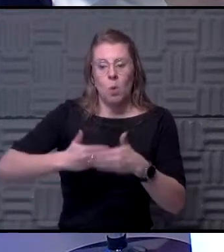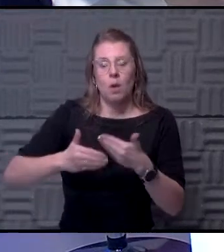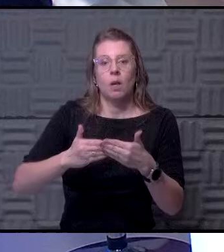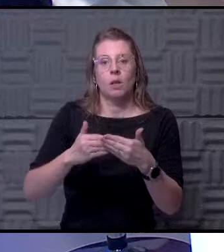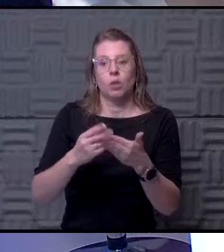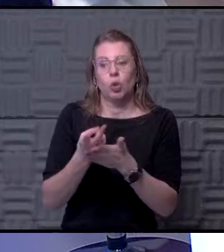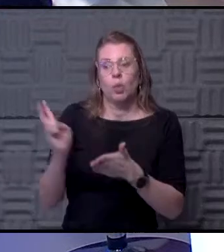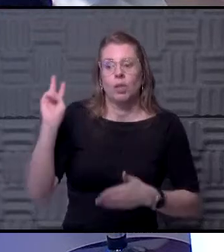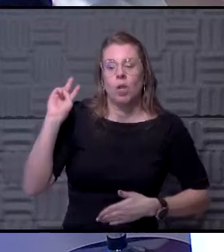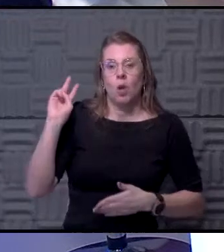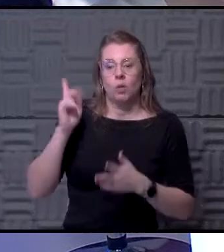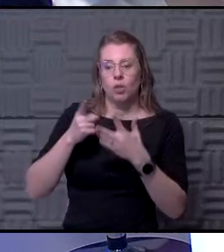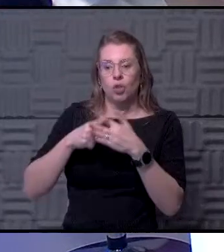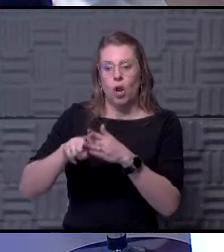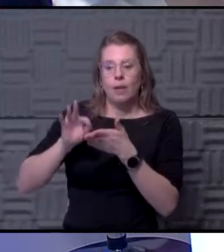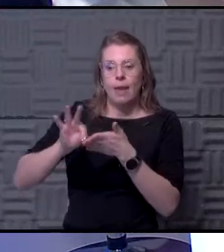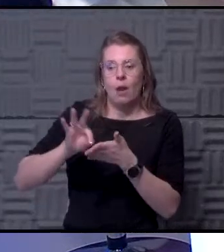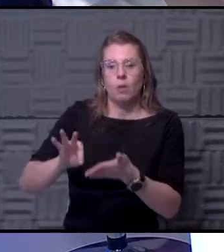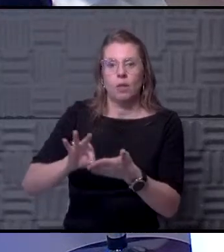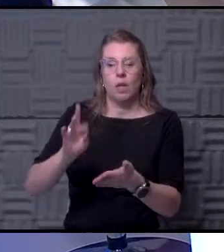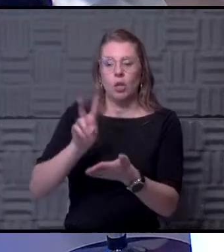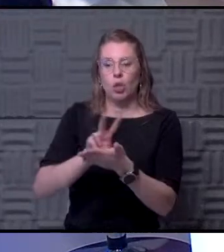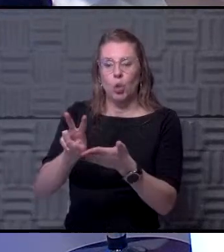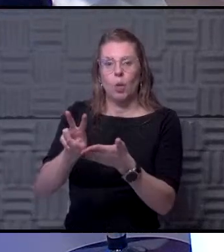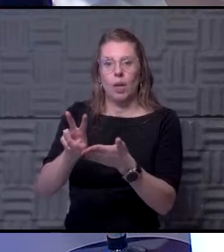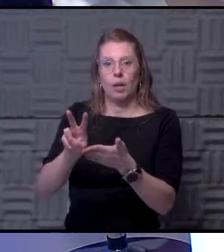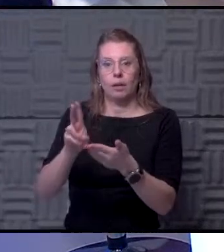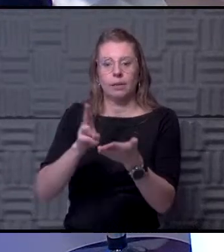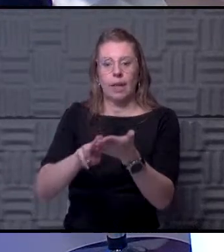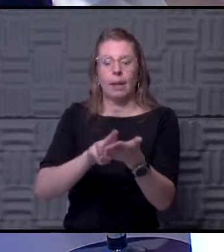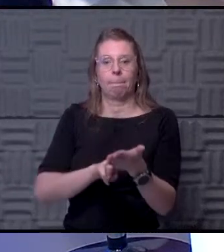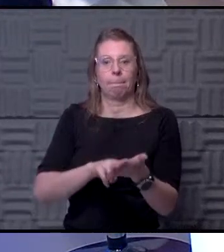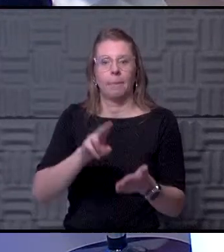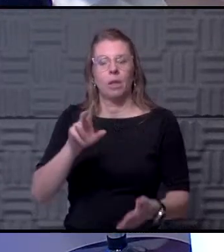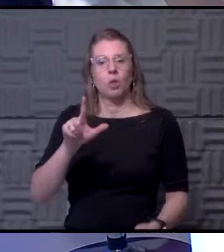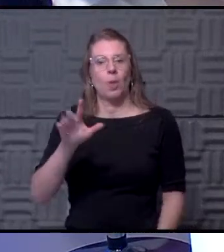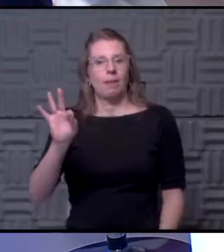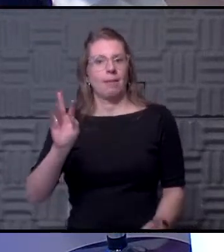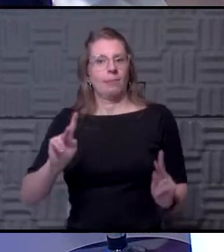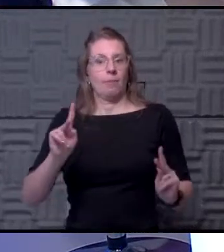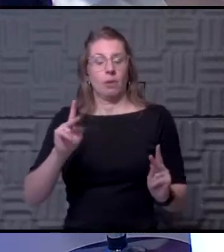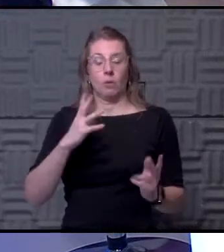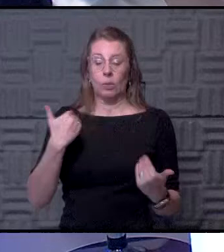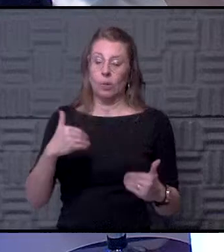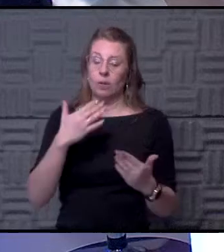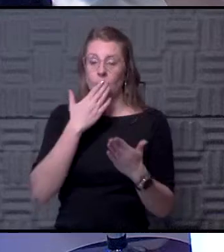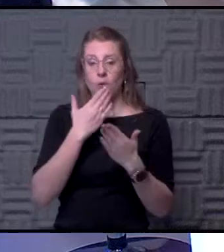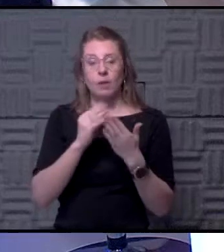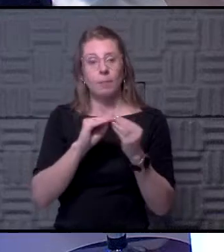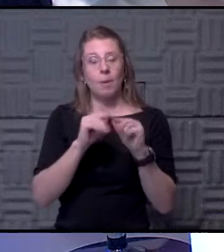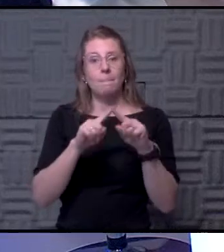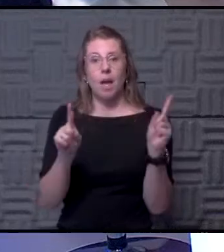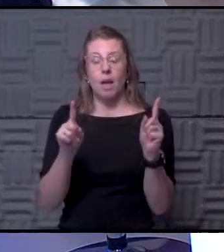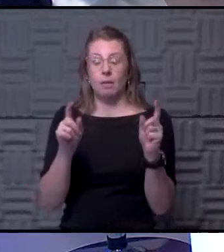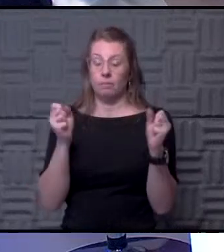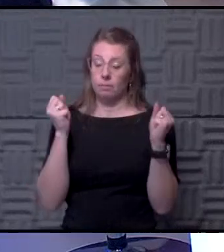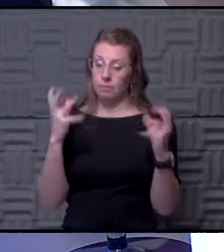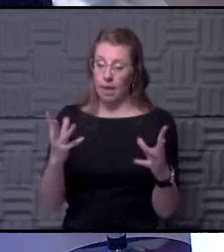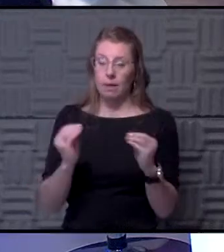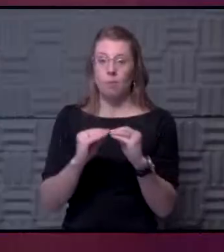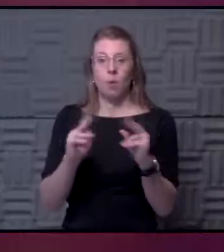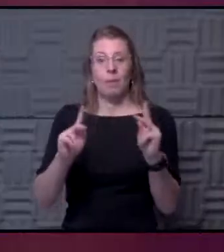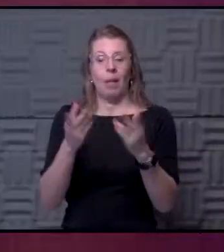2 weeks ago, and they started counting, and in 2 weeks' time, they signed up 29. Yeah, so that's a good number, New, but I bet there's a lot more people out